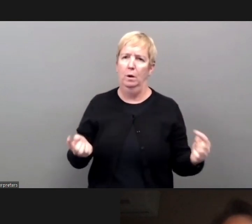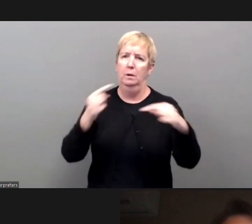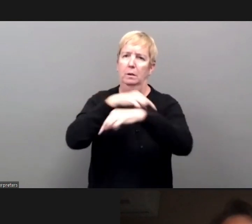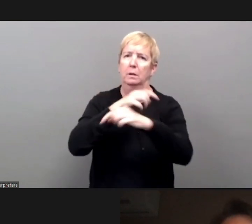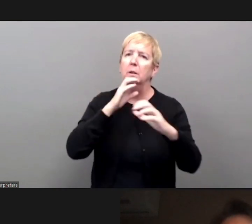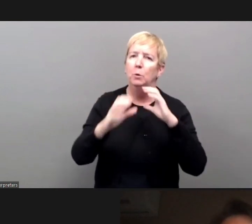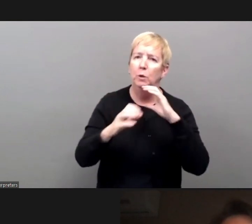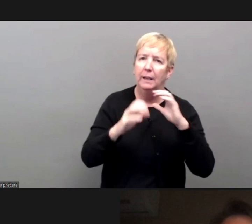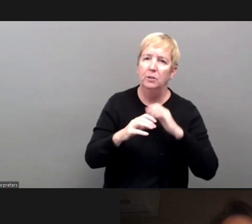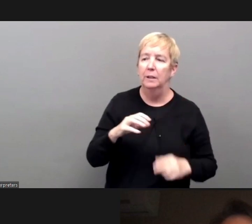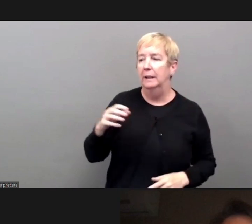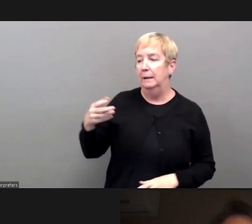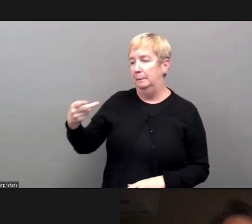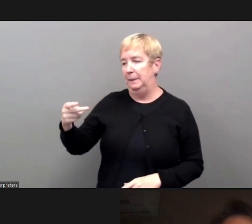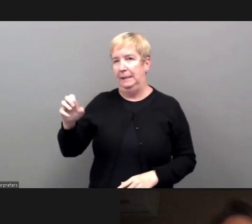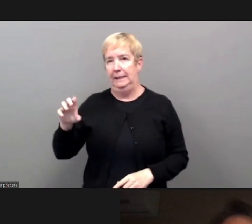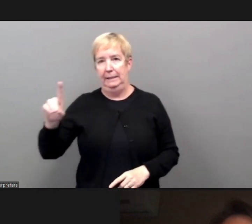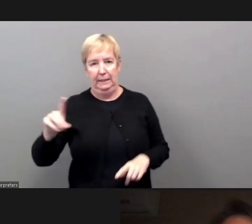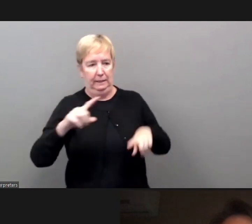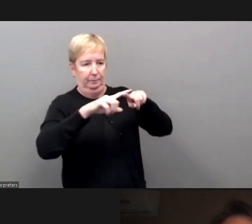very heavily on